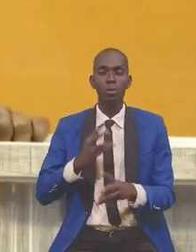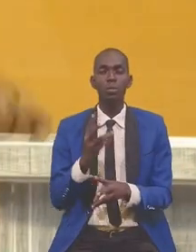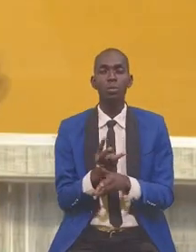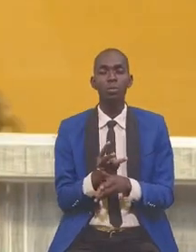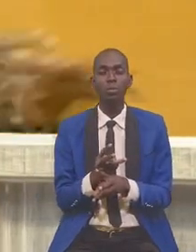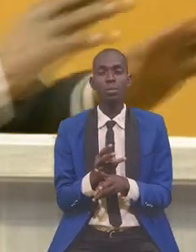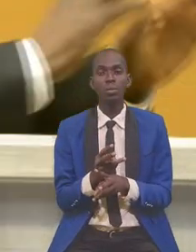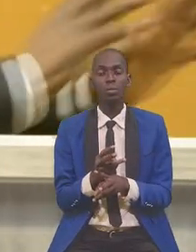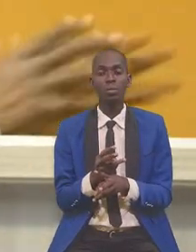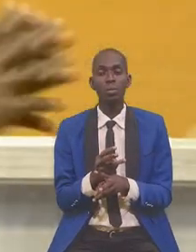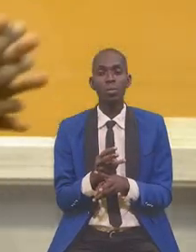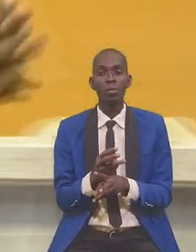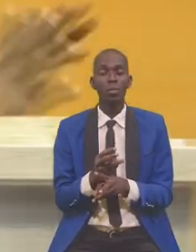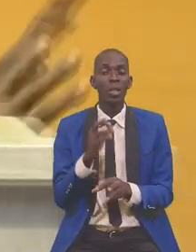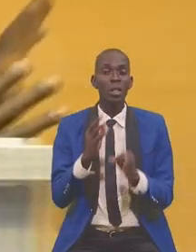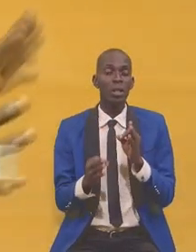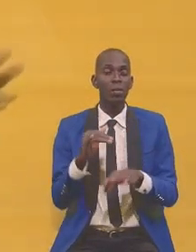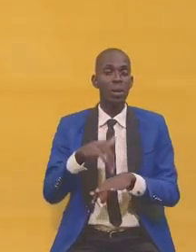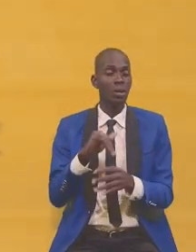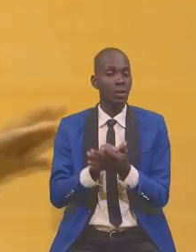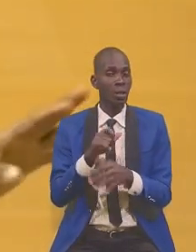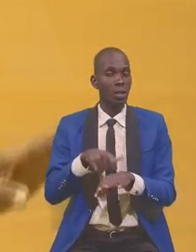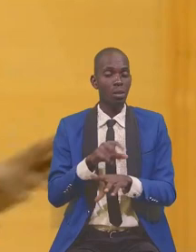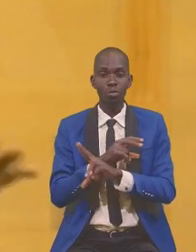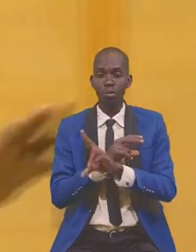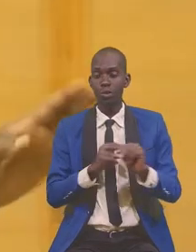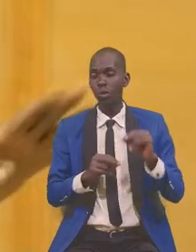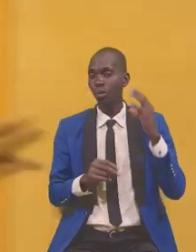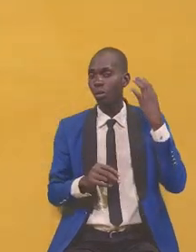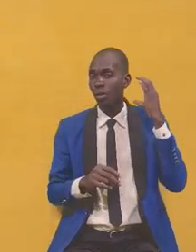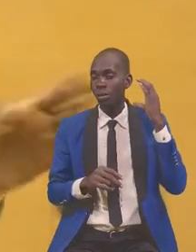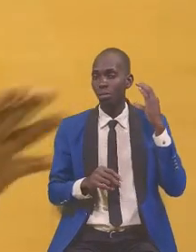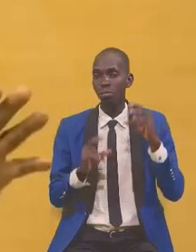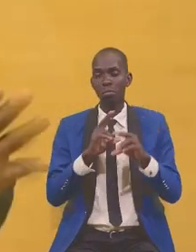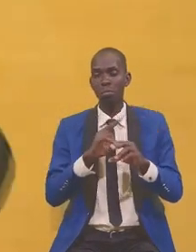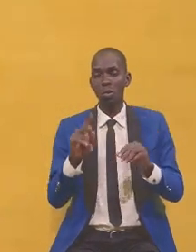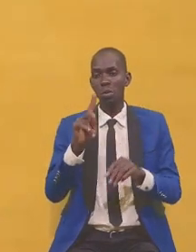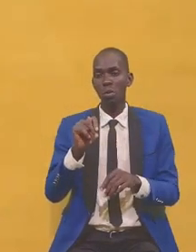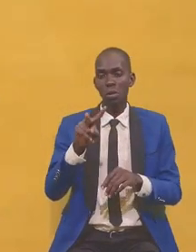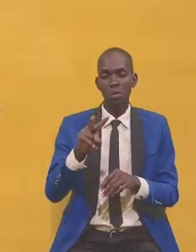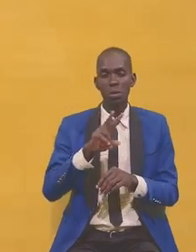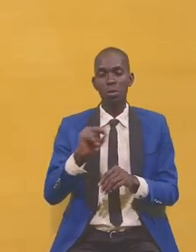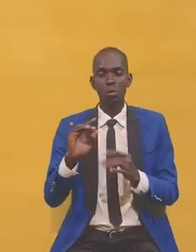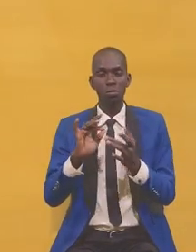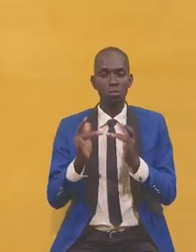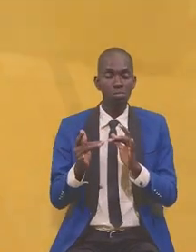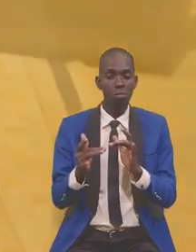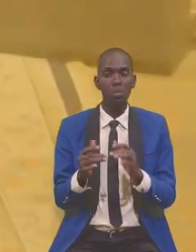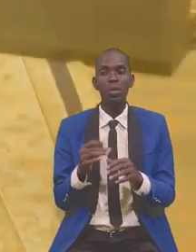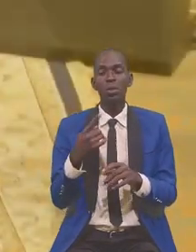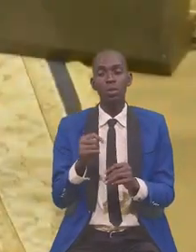world. If at that time, no radio, no television, no internet, no social media, the word